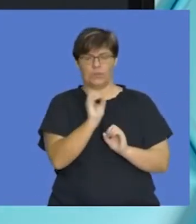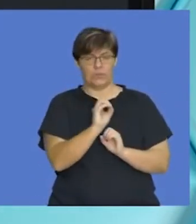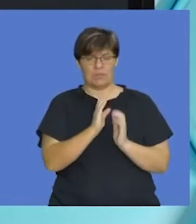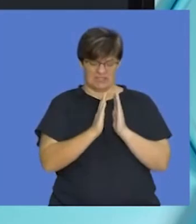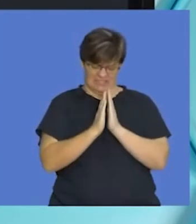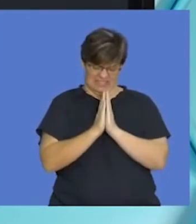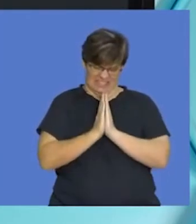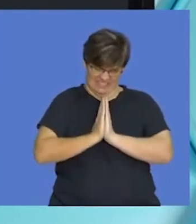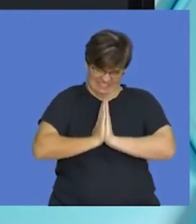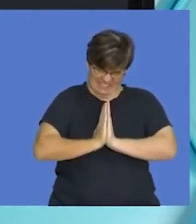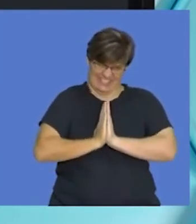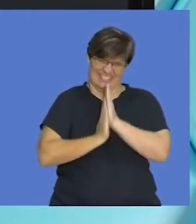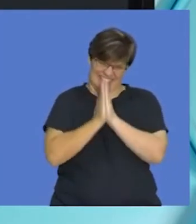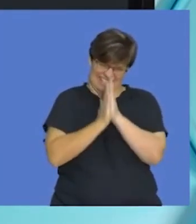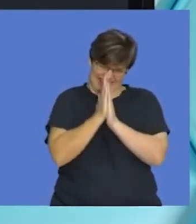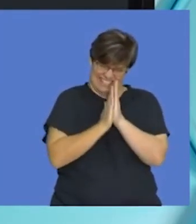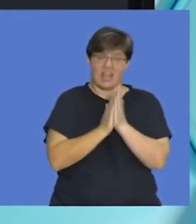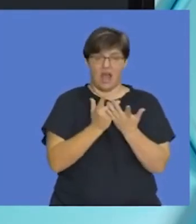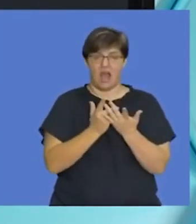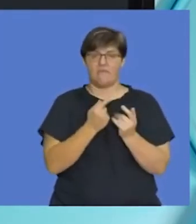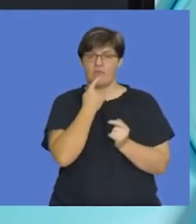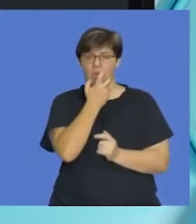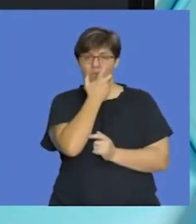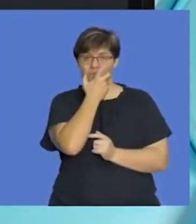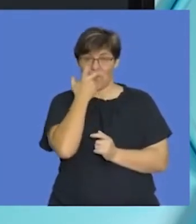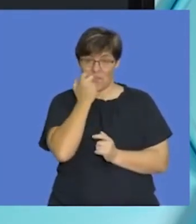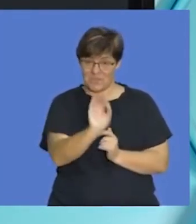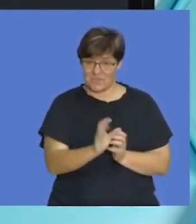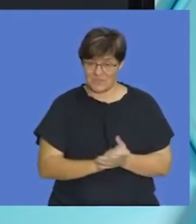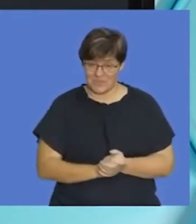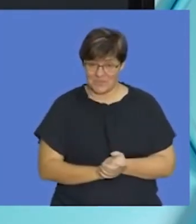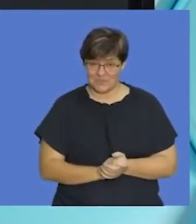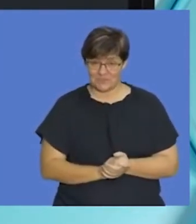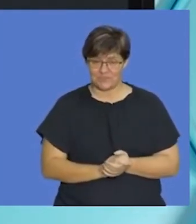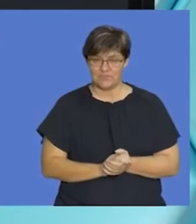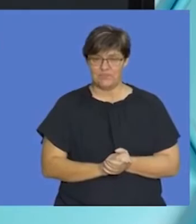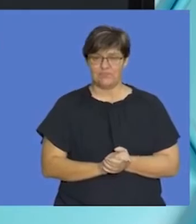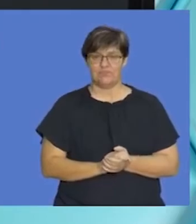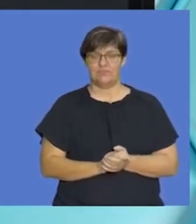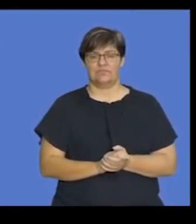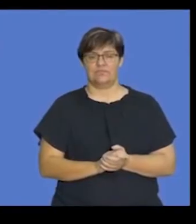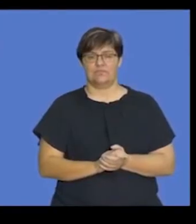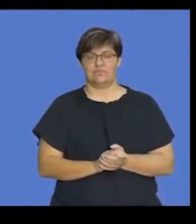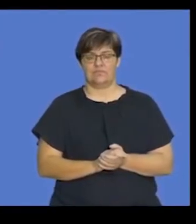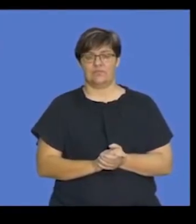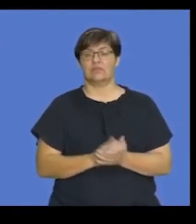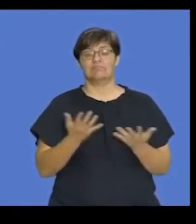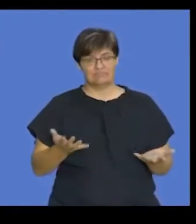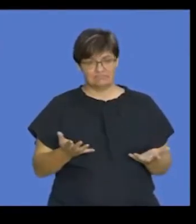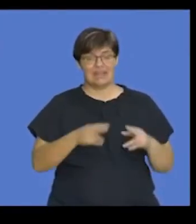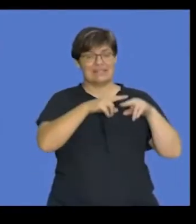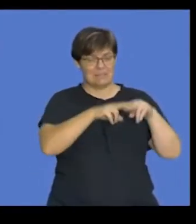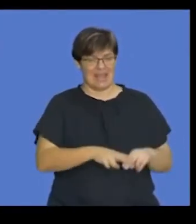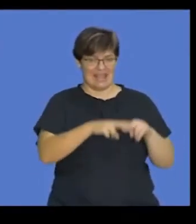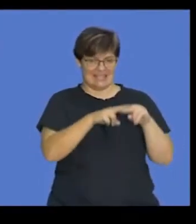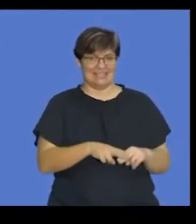they don't get as hot. When it's really cold, you push them really hard together, because then they get nice and hot, okay? So,